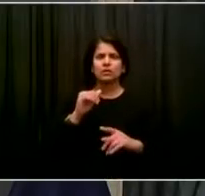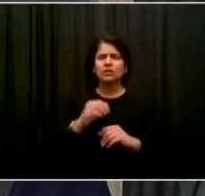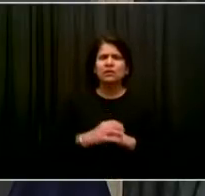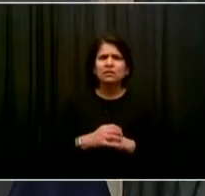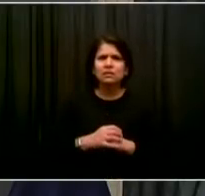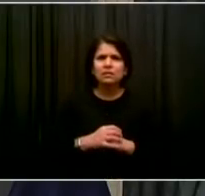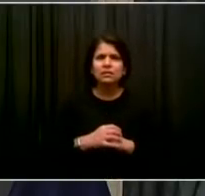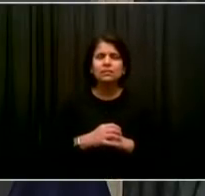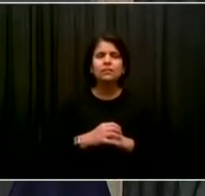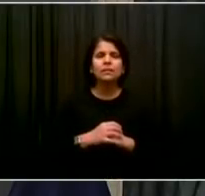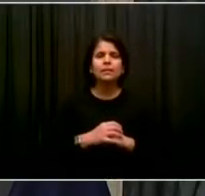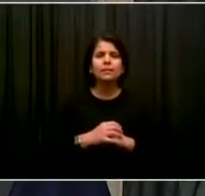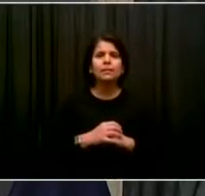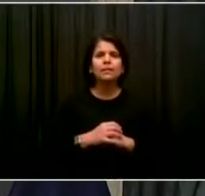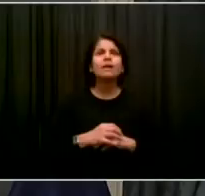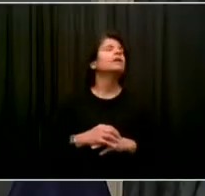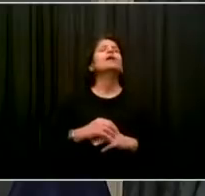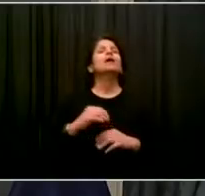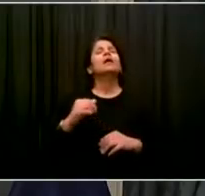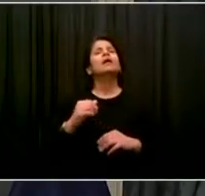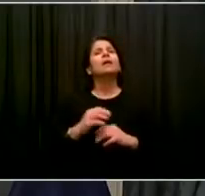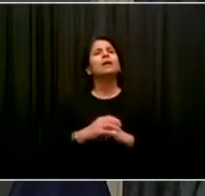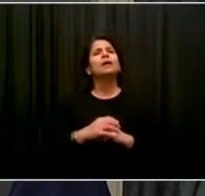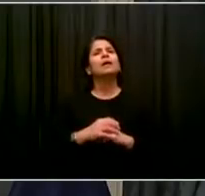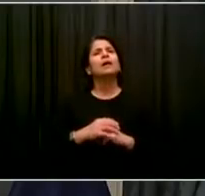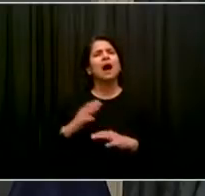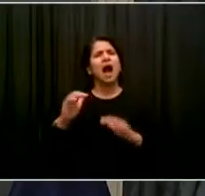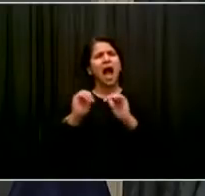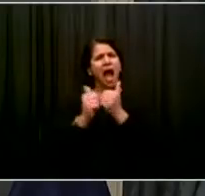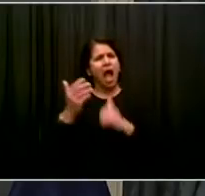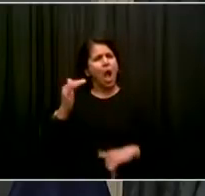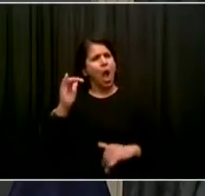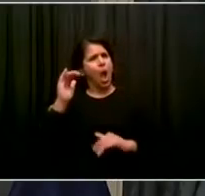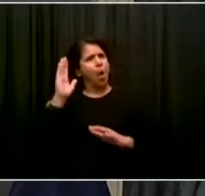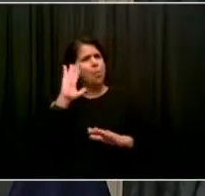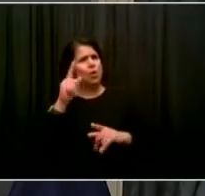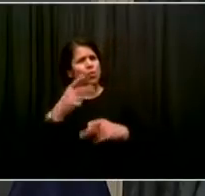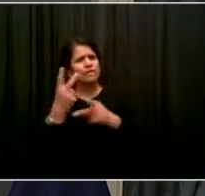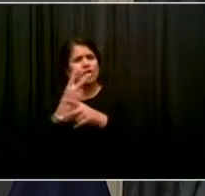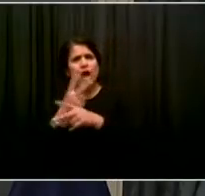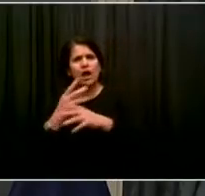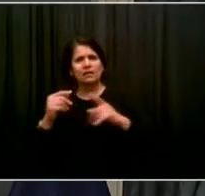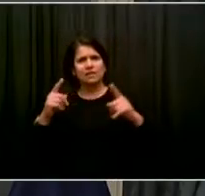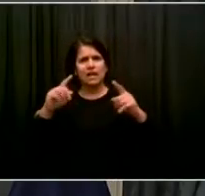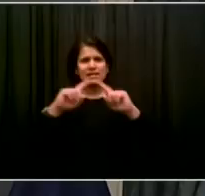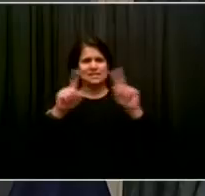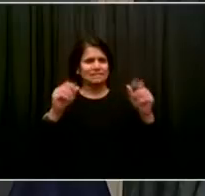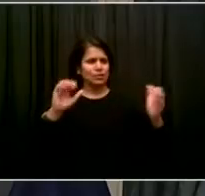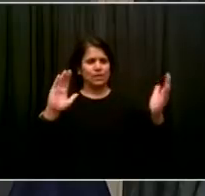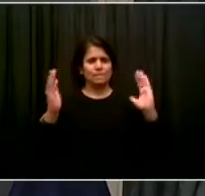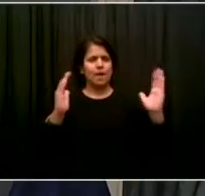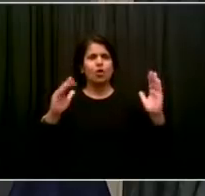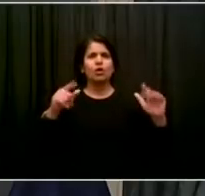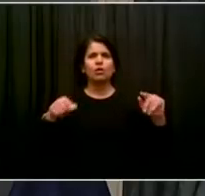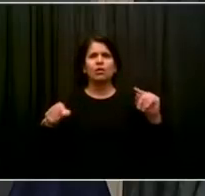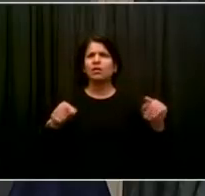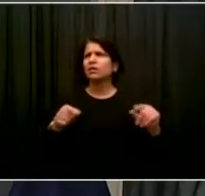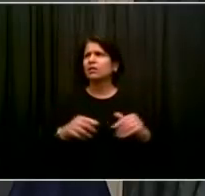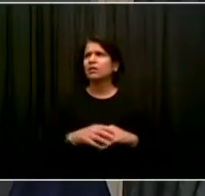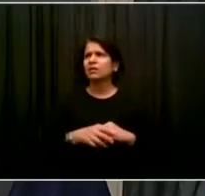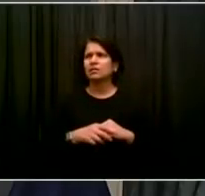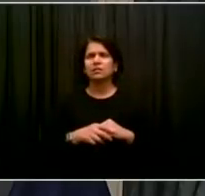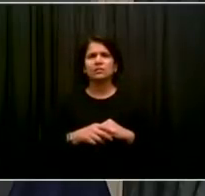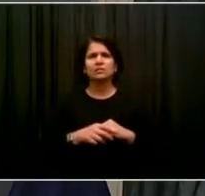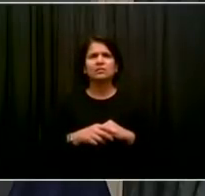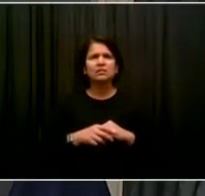I guess I wonder how you are going to discern those possible differences between kids who are maybe testing positive and need to stay in school